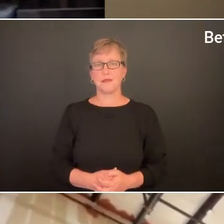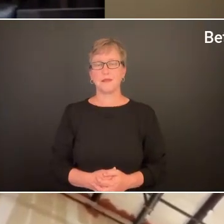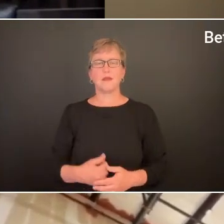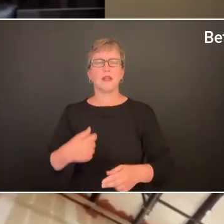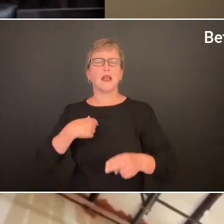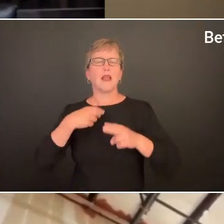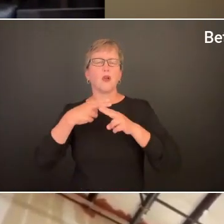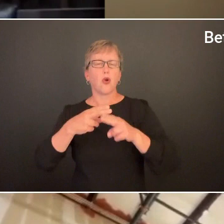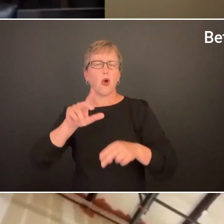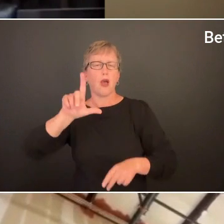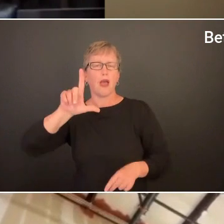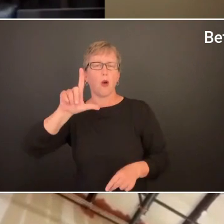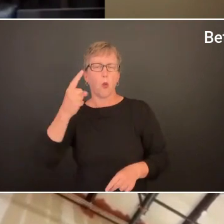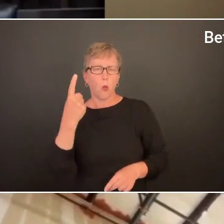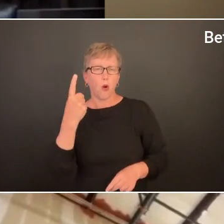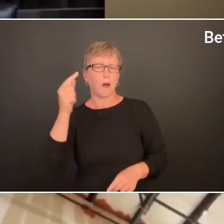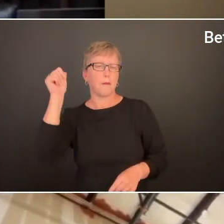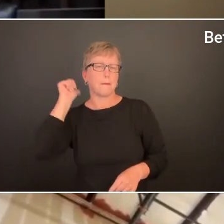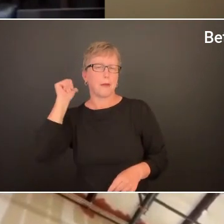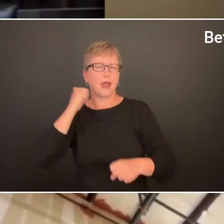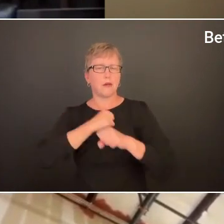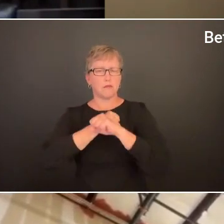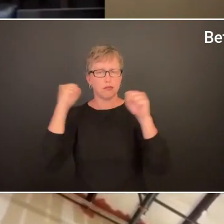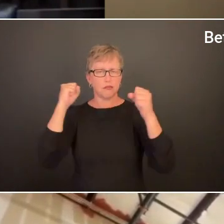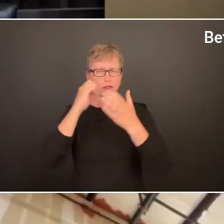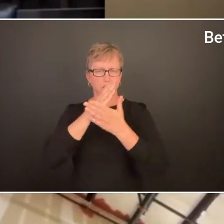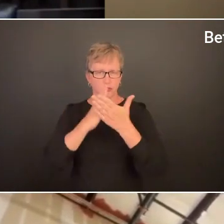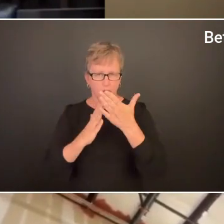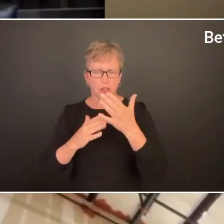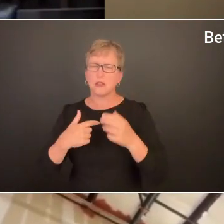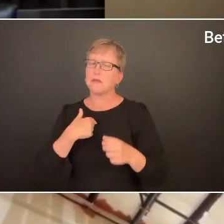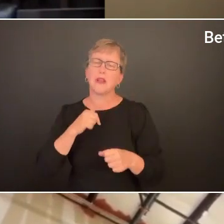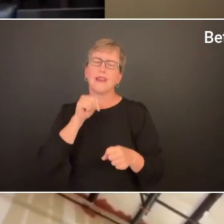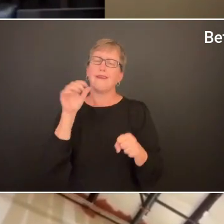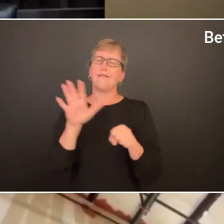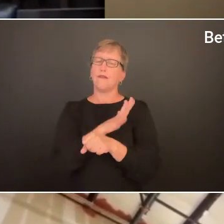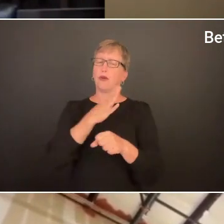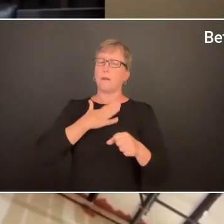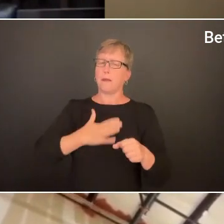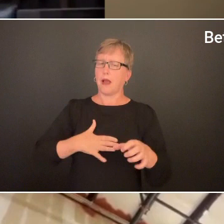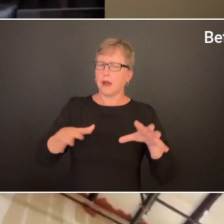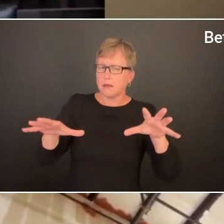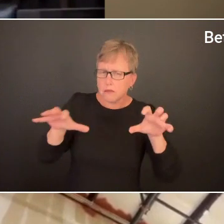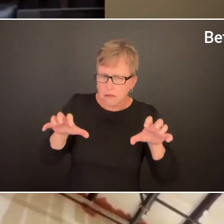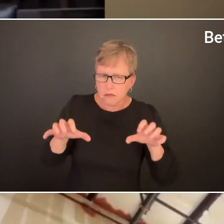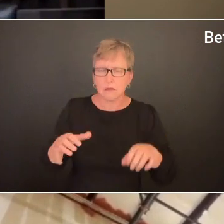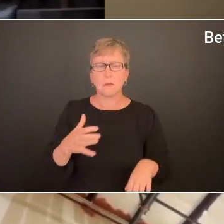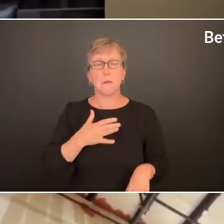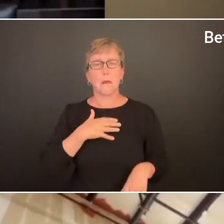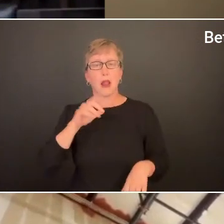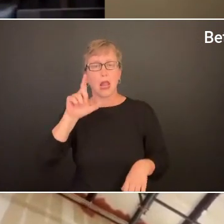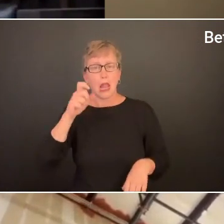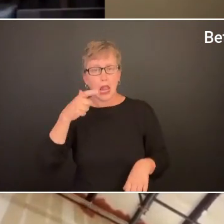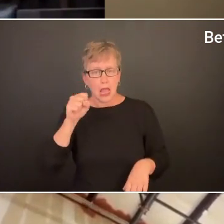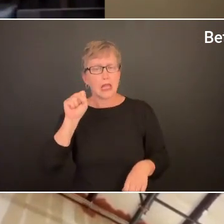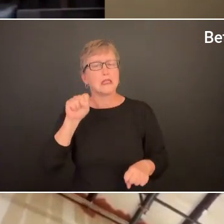So I am an L1 burst fracture and I'm incomplete. So I do have function in my